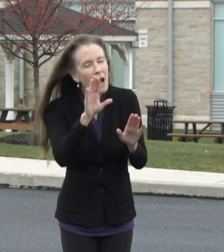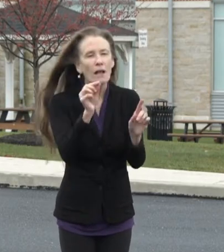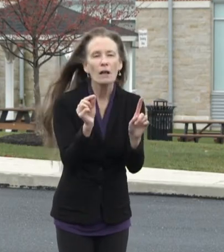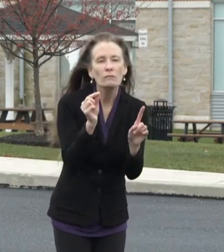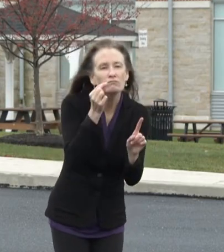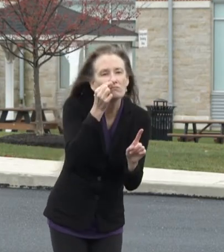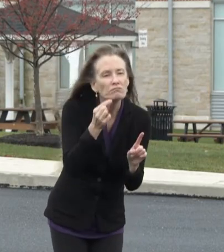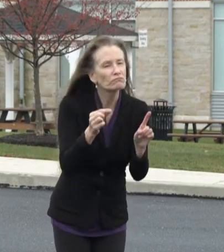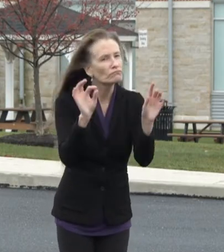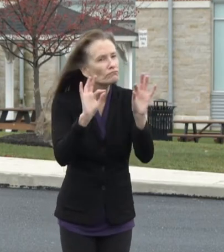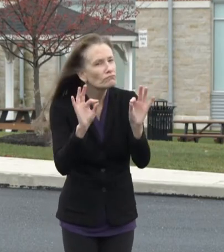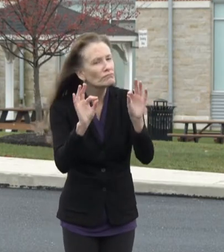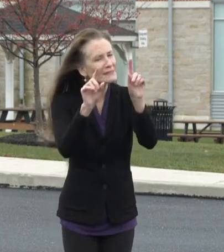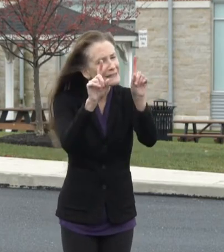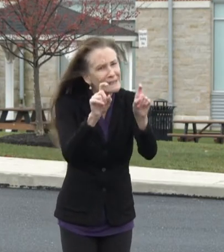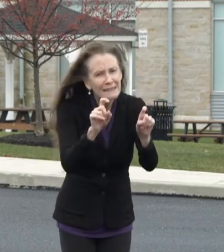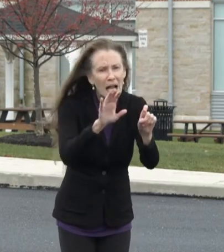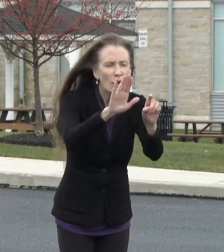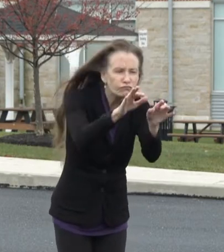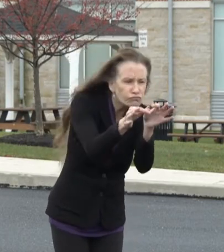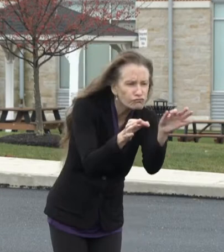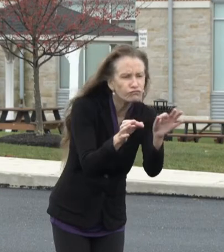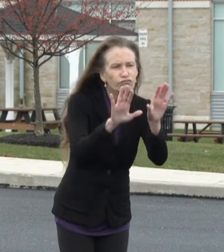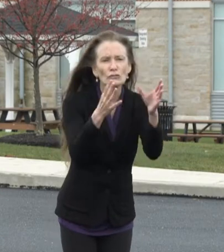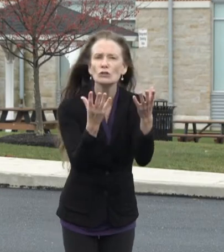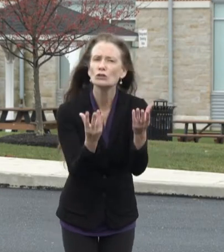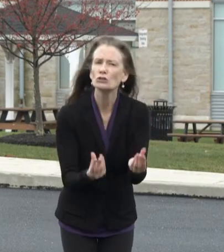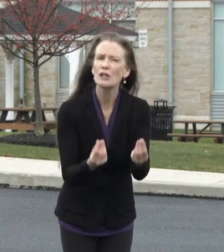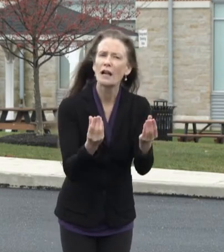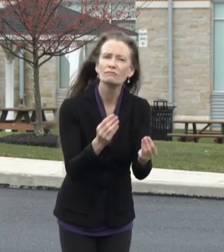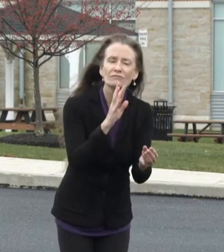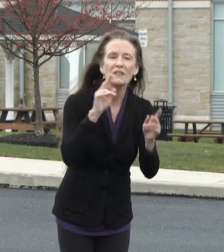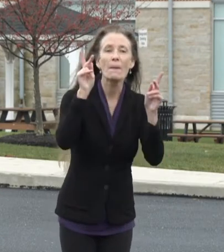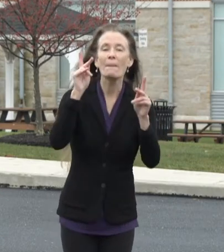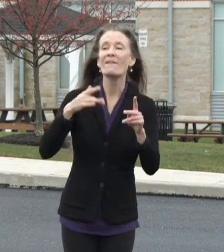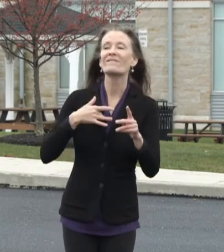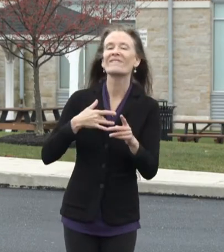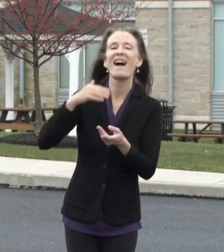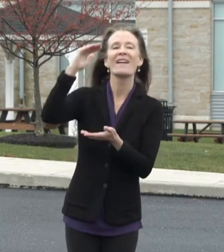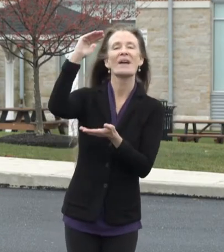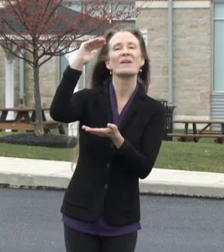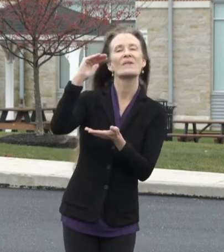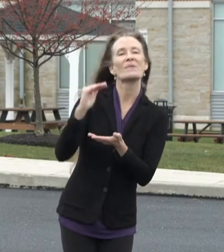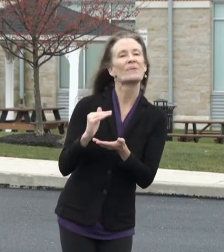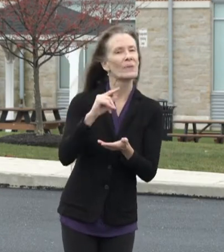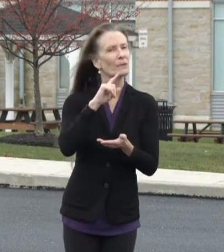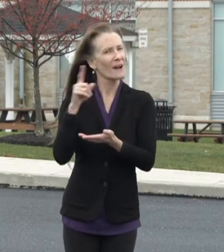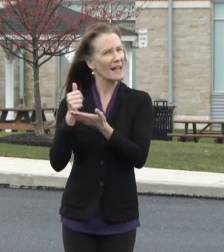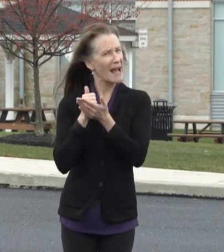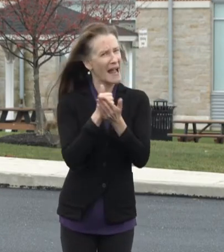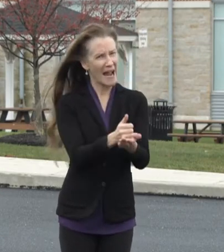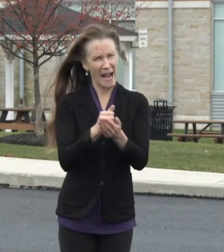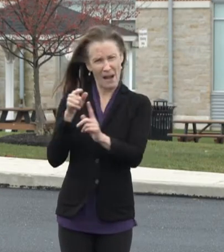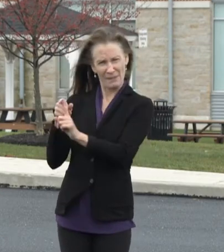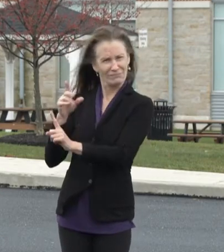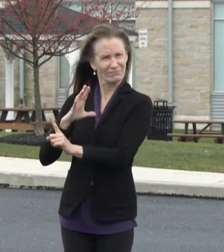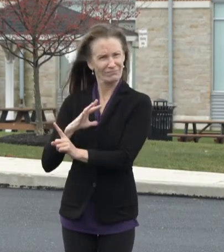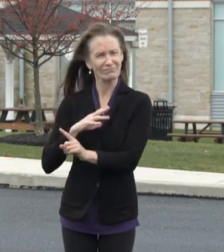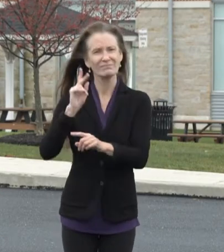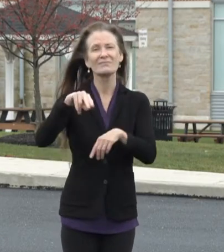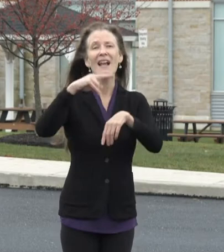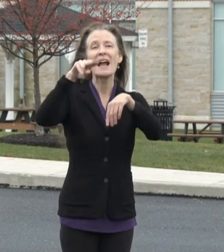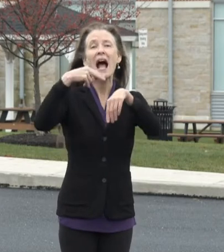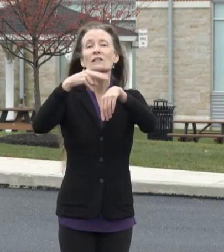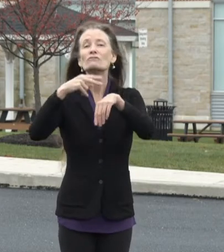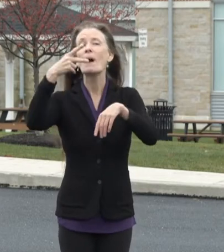baseline testing process a success for our state centers. On behalf of state center leadership and our staff and residents,